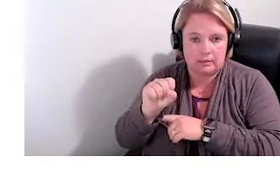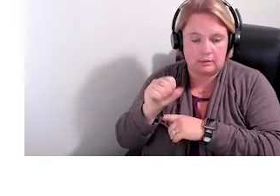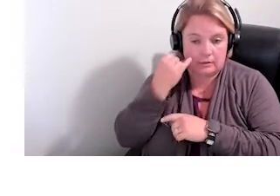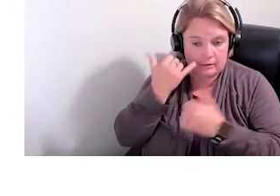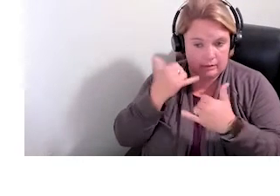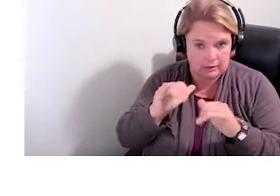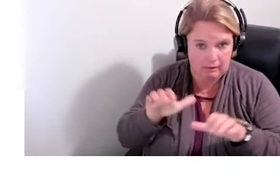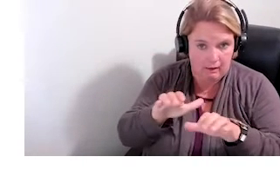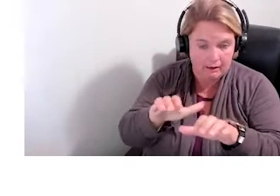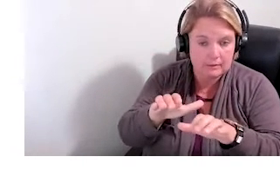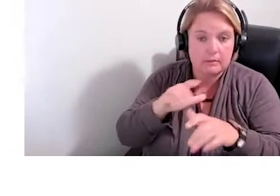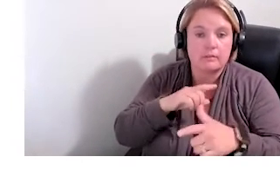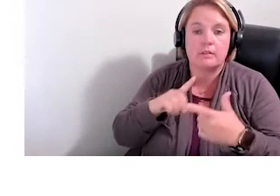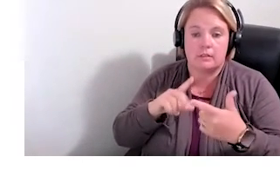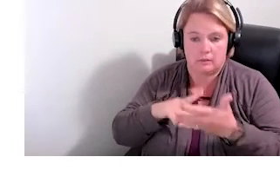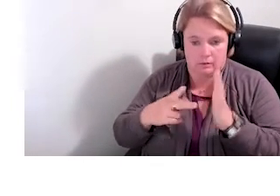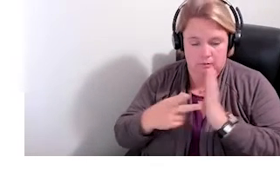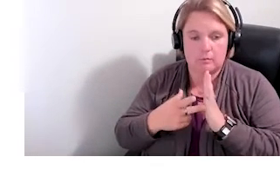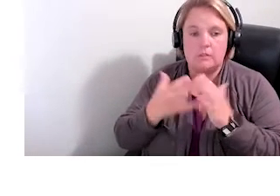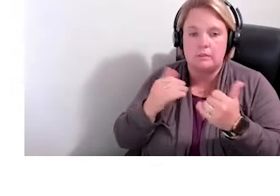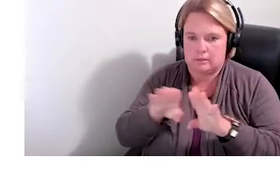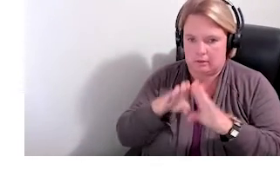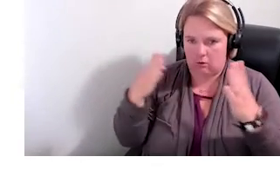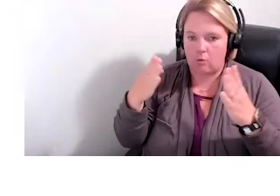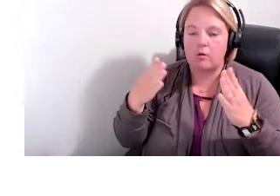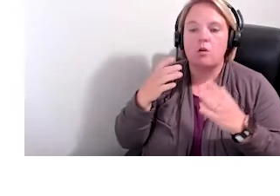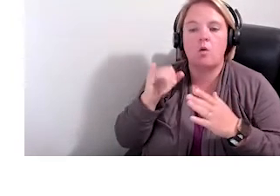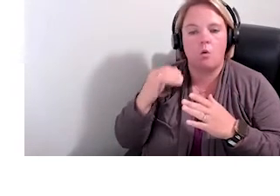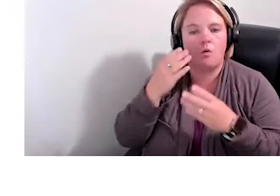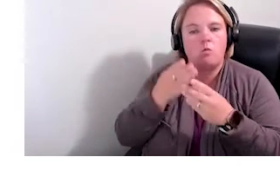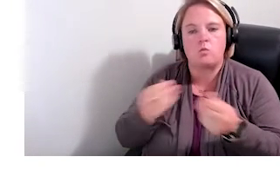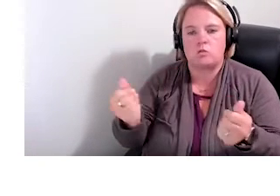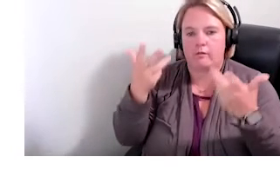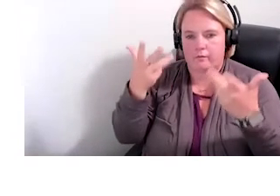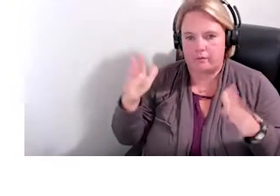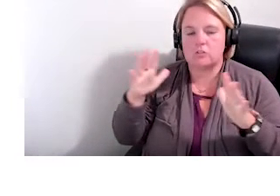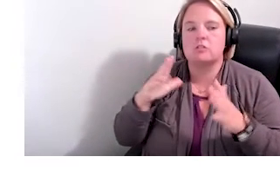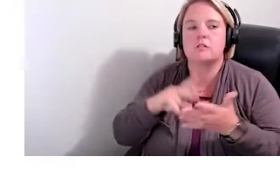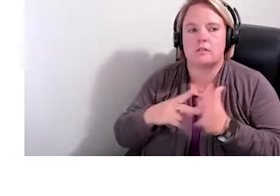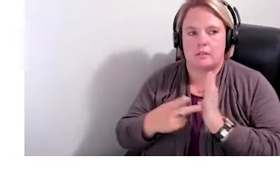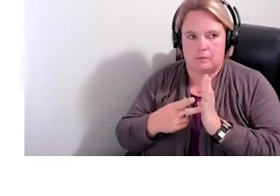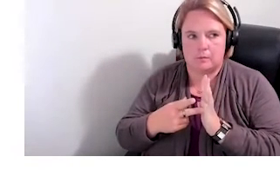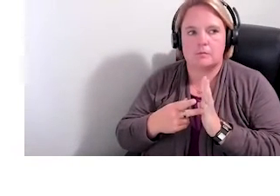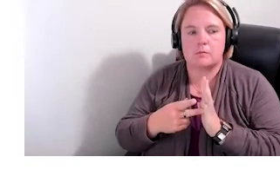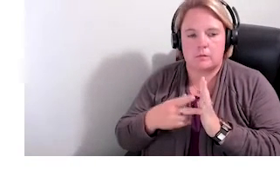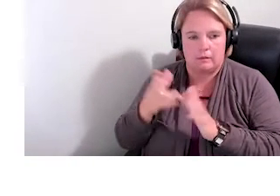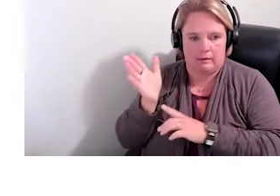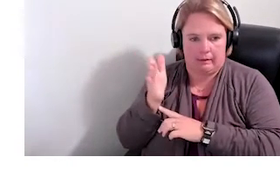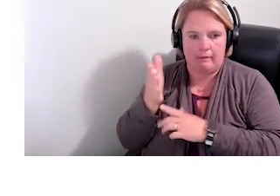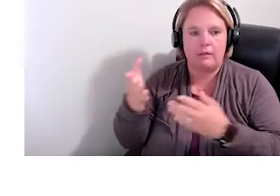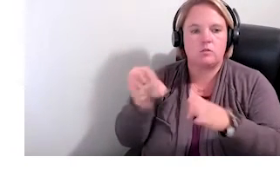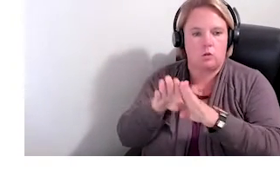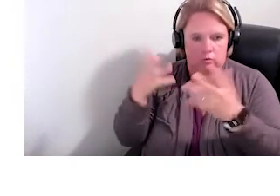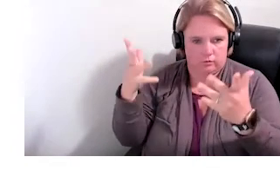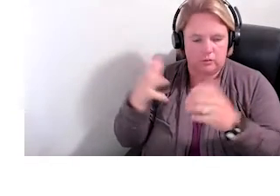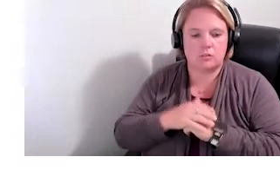active, which means that it's still opened, or if it has been resolved, which means that the flag has been closed already